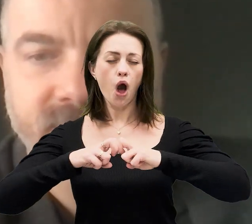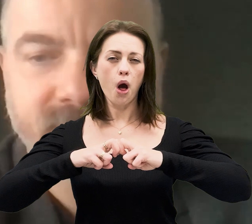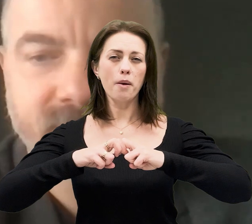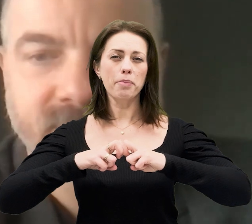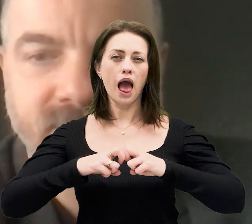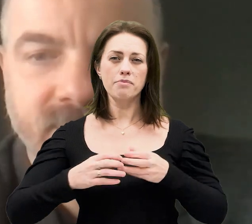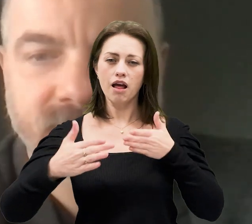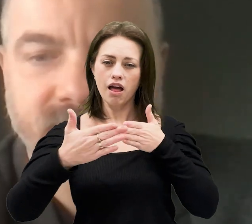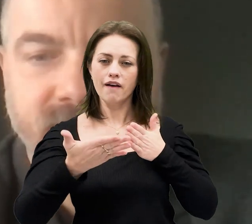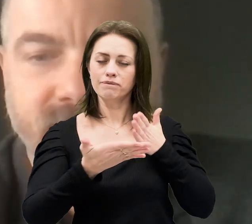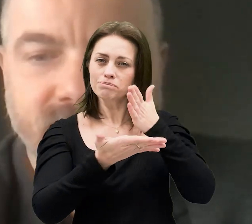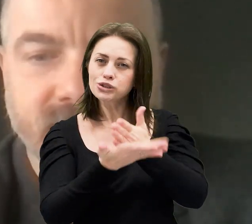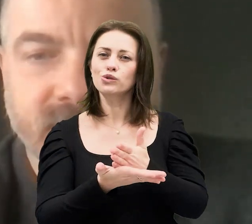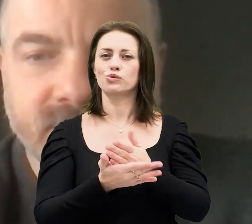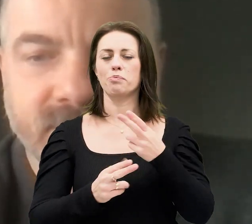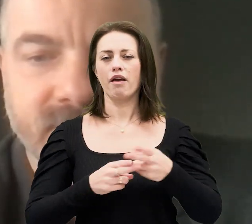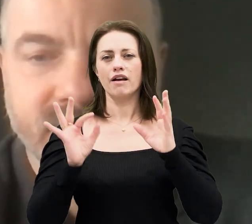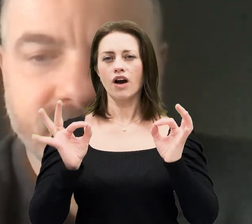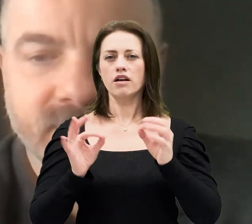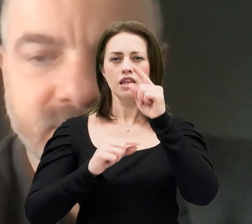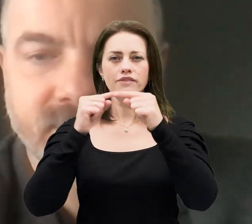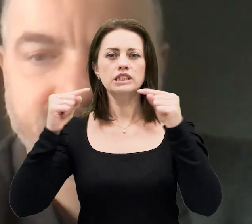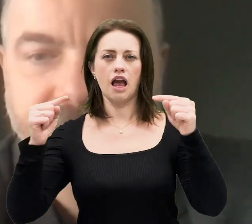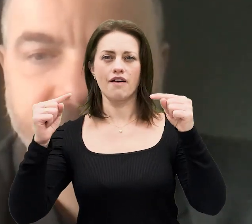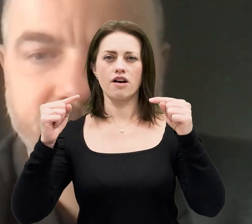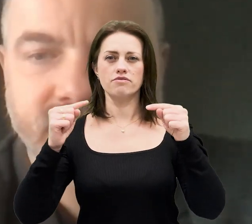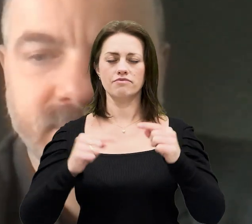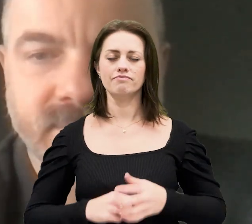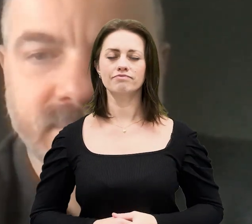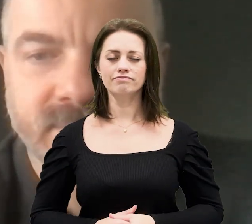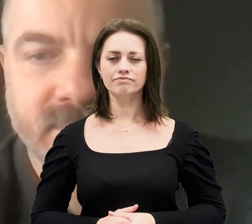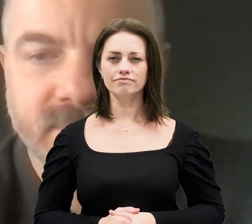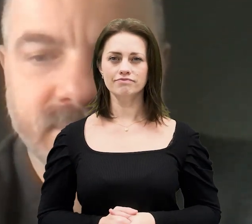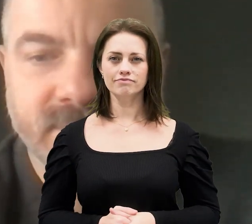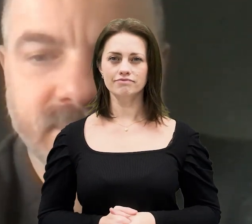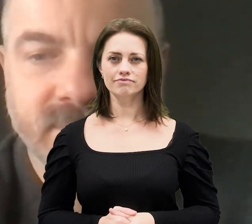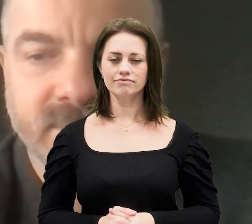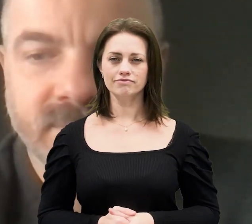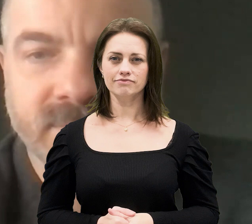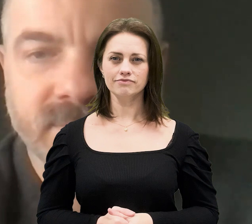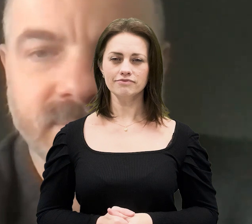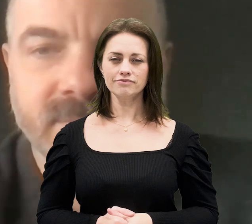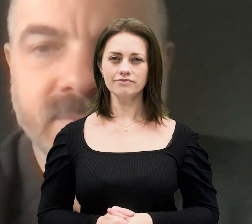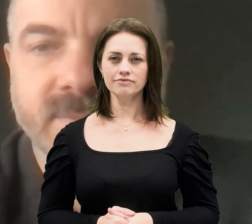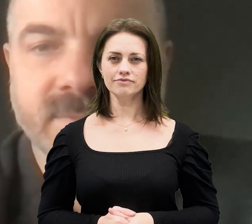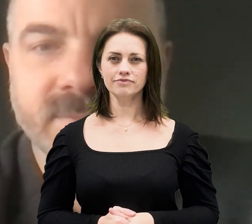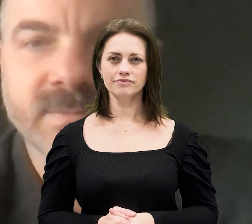to address the challenges they face in accessing quality